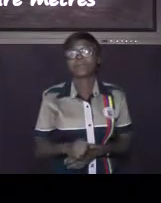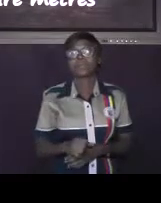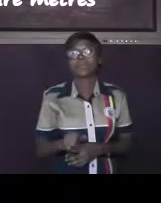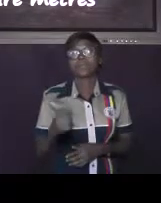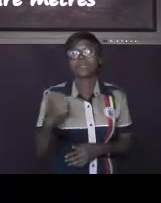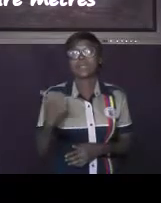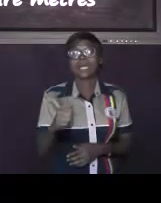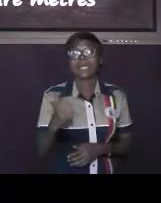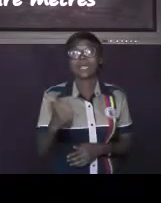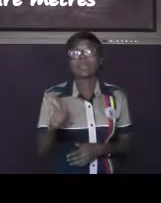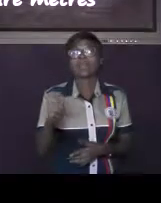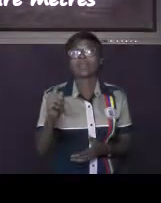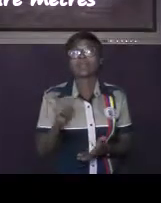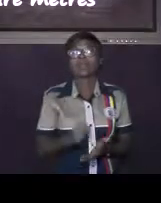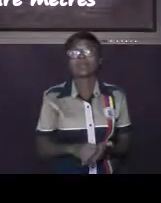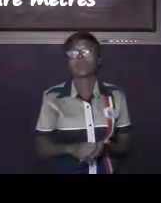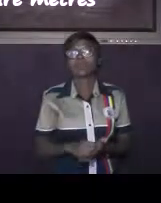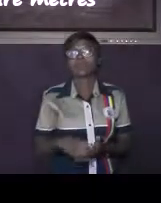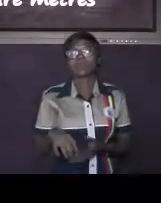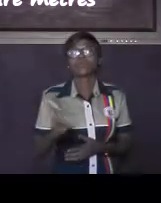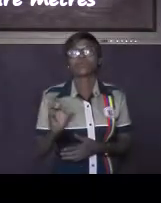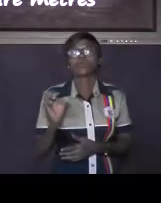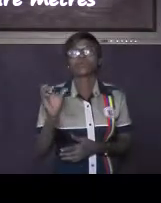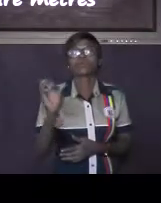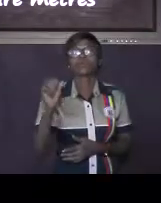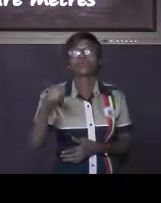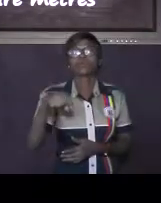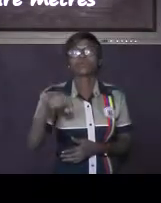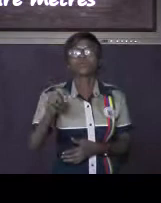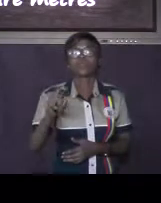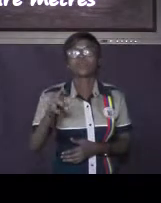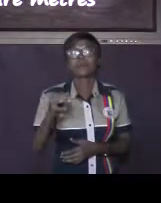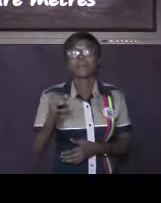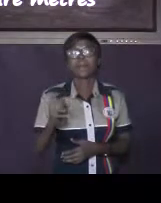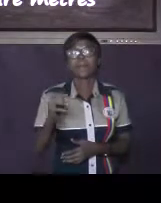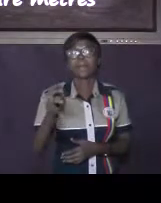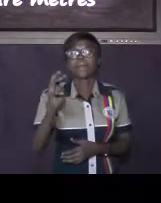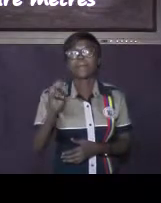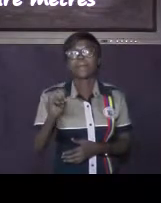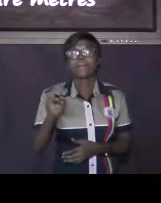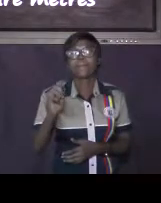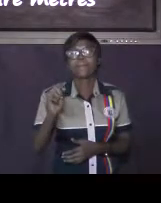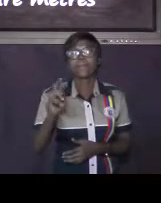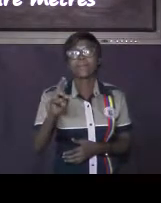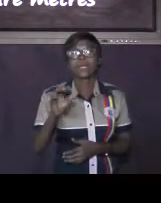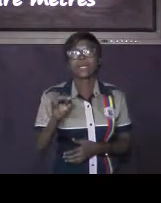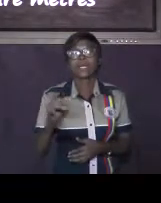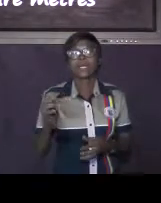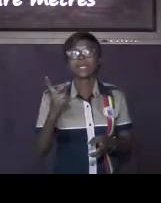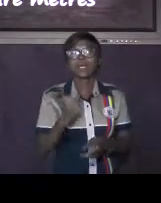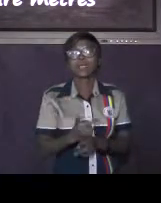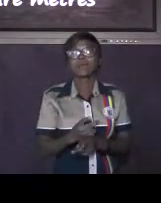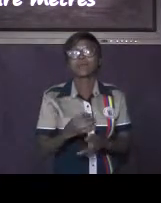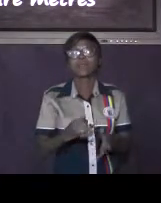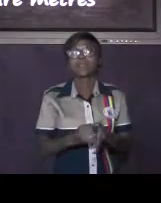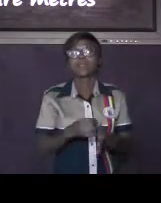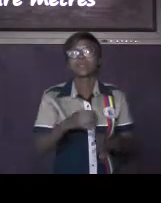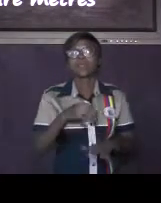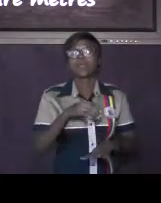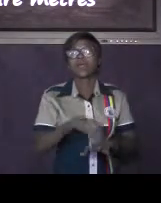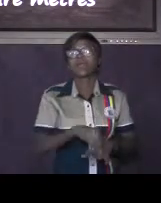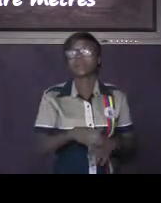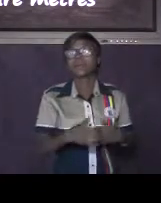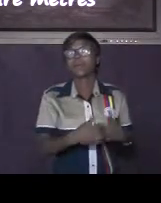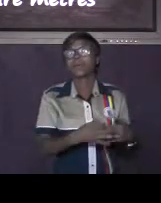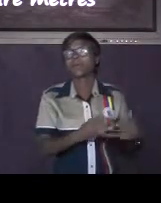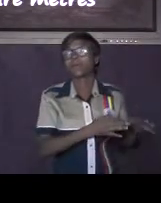10,000 square meters. So 1 hectare is actually 10,000 square meters. Keep that at the back of your mind. We are going to